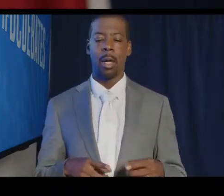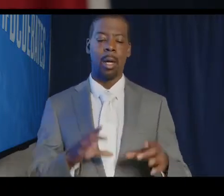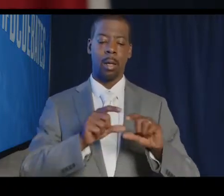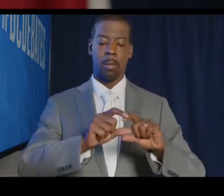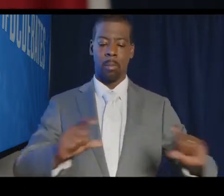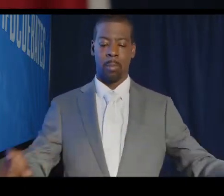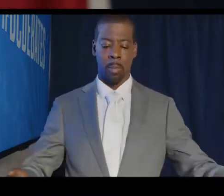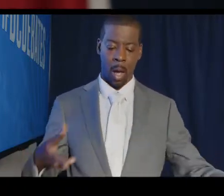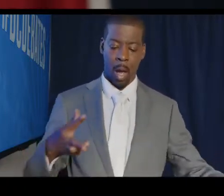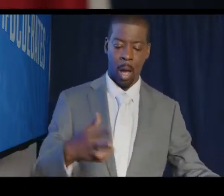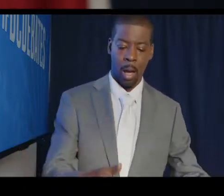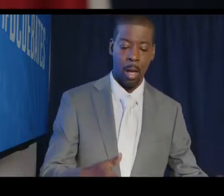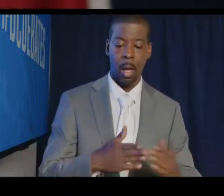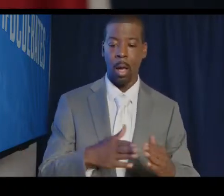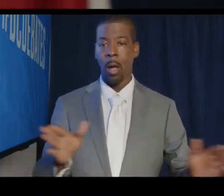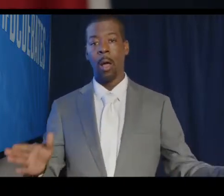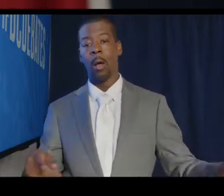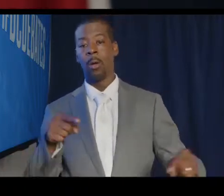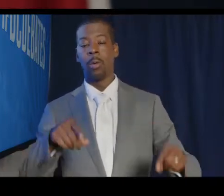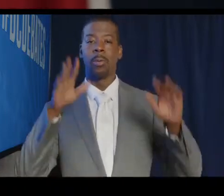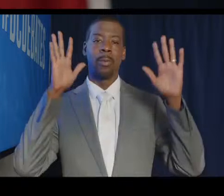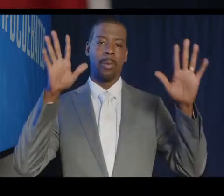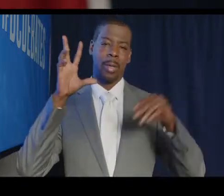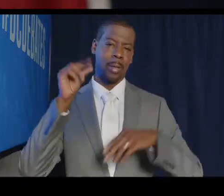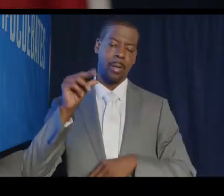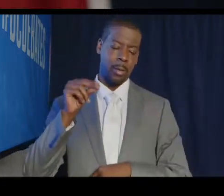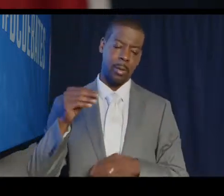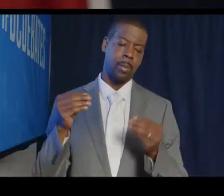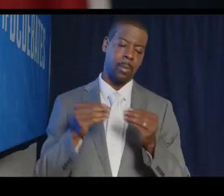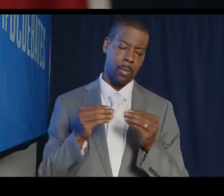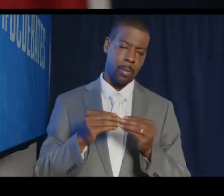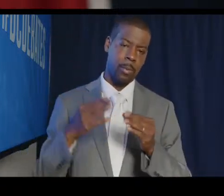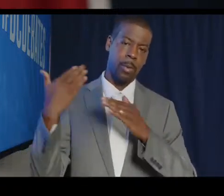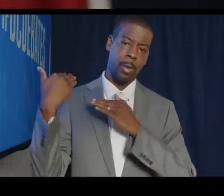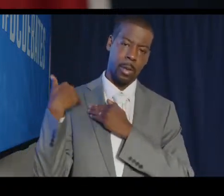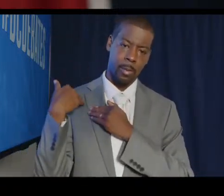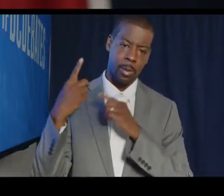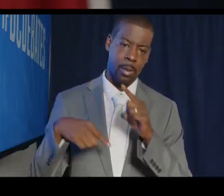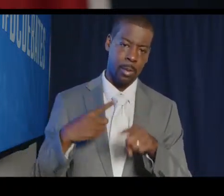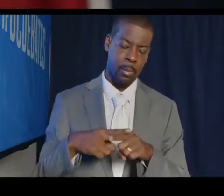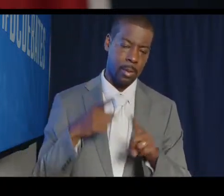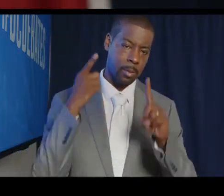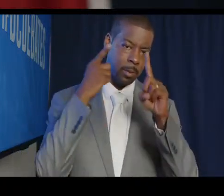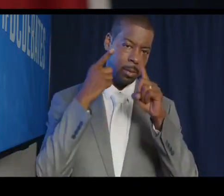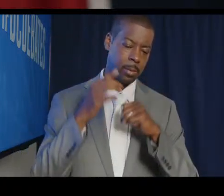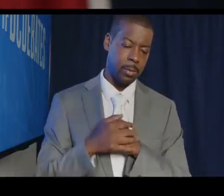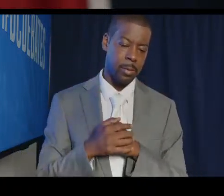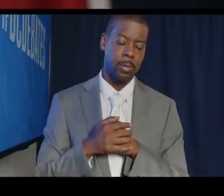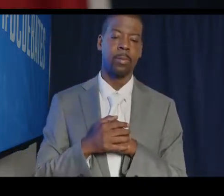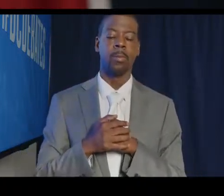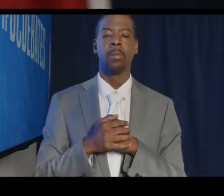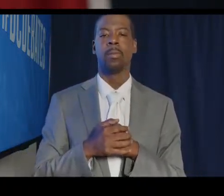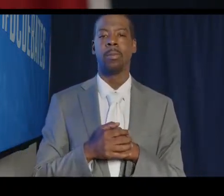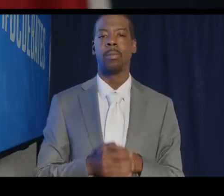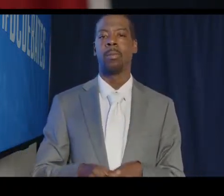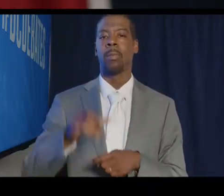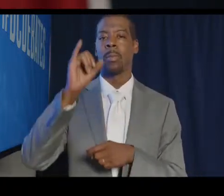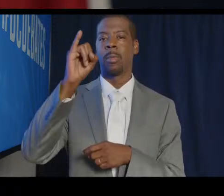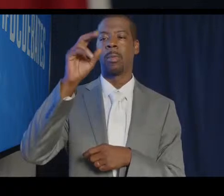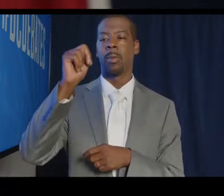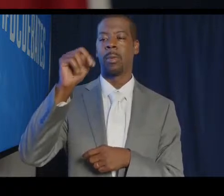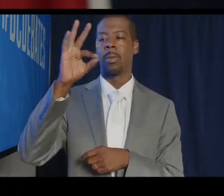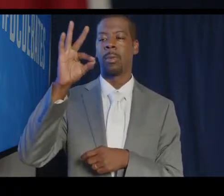and then moving on about our business. We have to have more internal accountability about our goals. Infrastructure changes, some things that we